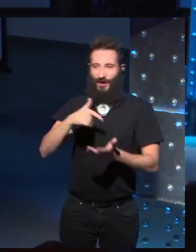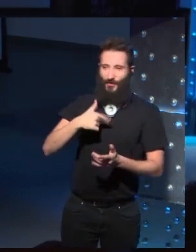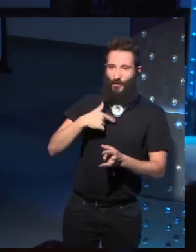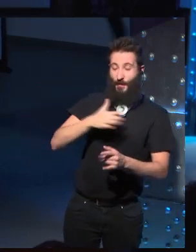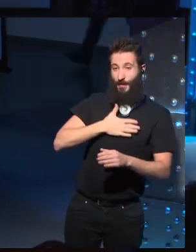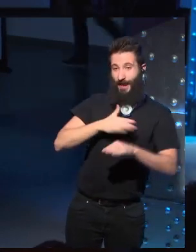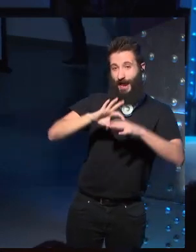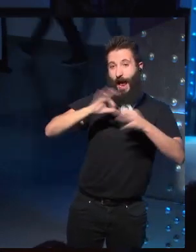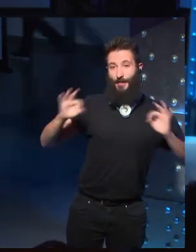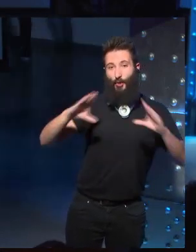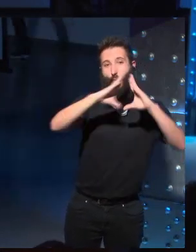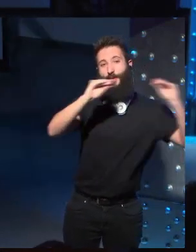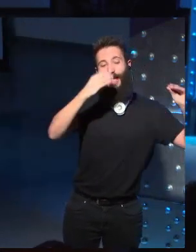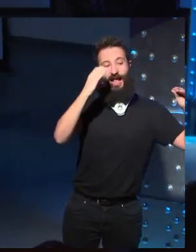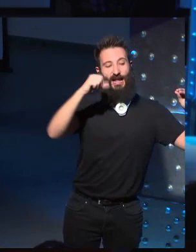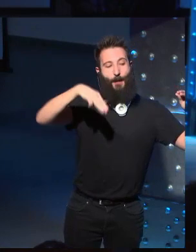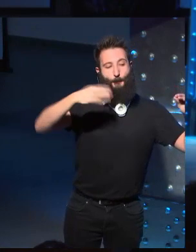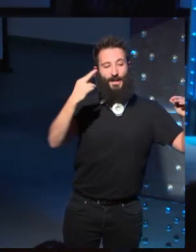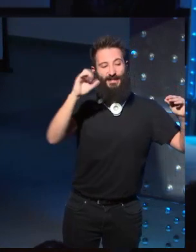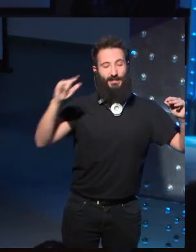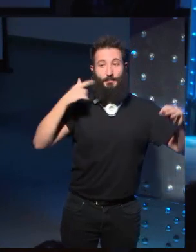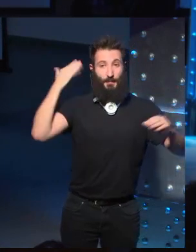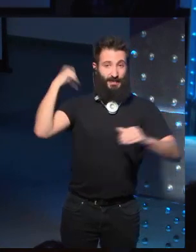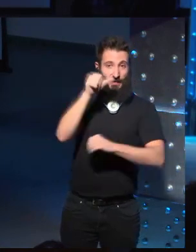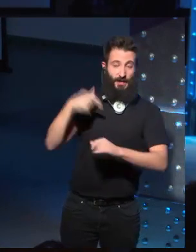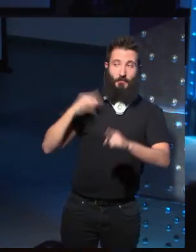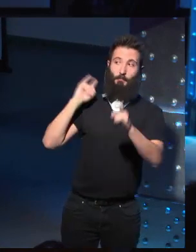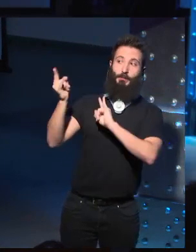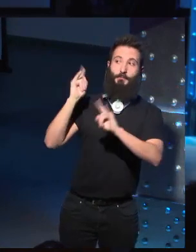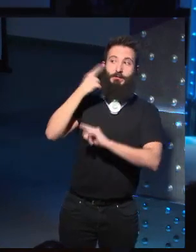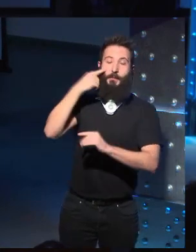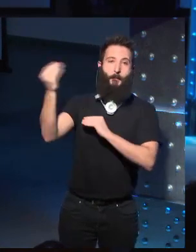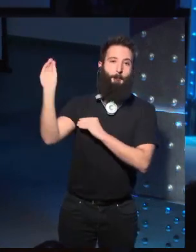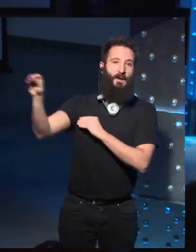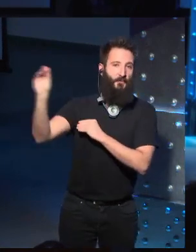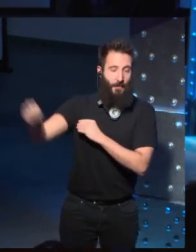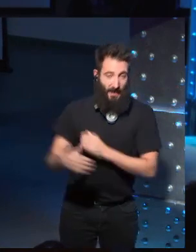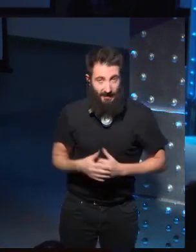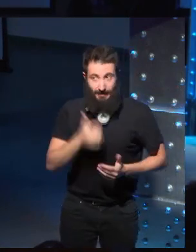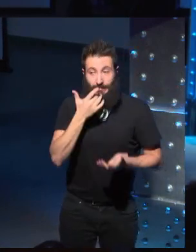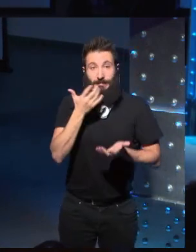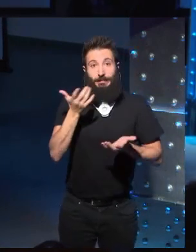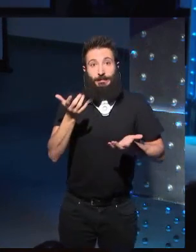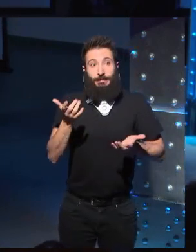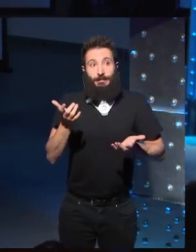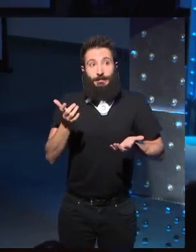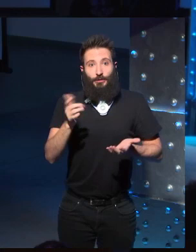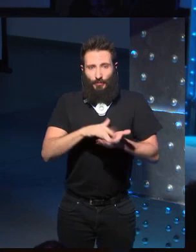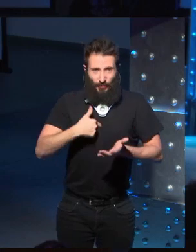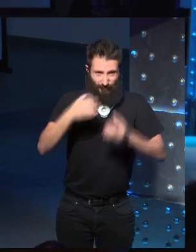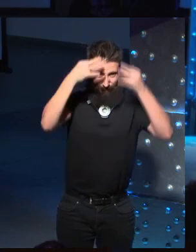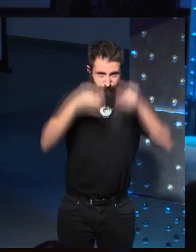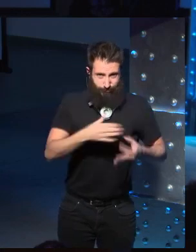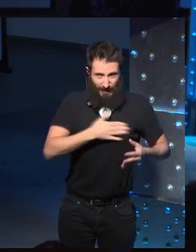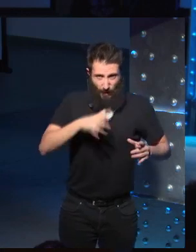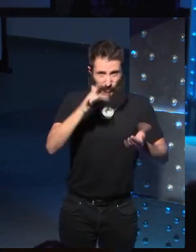Cambridge last week, knowing I was coming here, just to ask them again, I had made the calculations, but I wanted to be sure I wasn't wrong, to ask